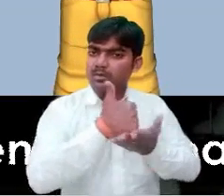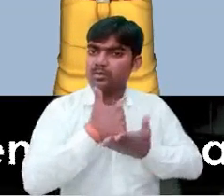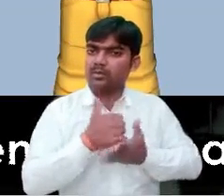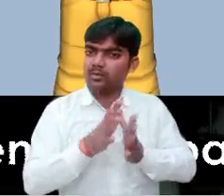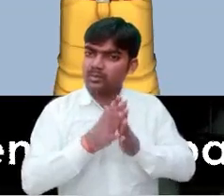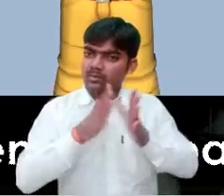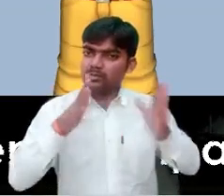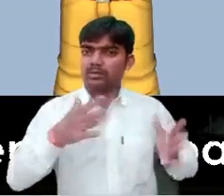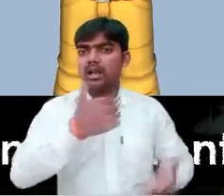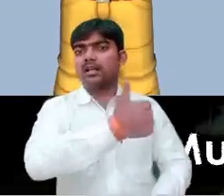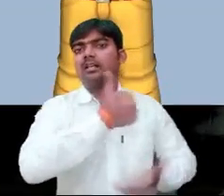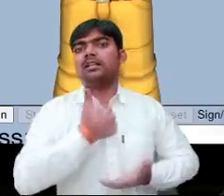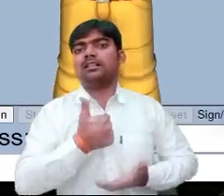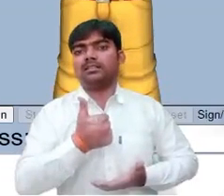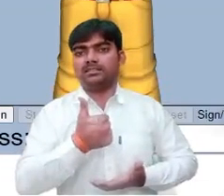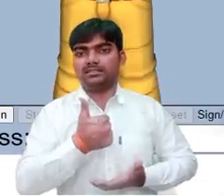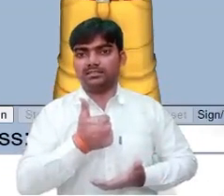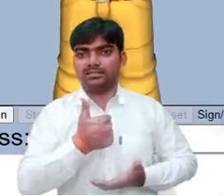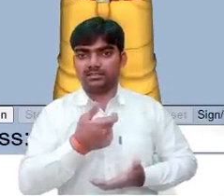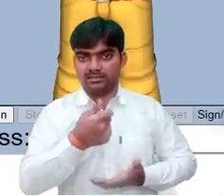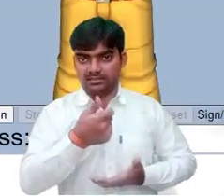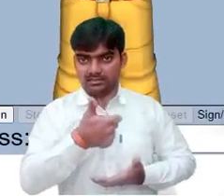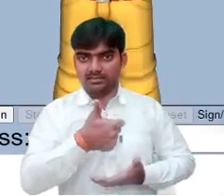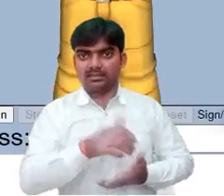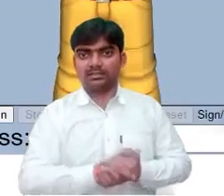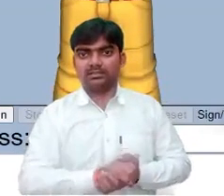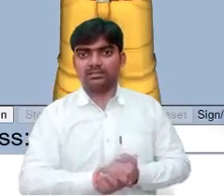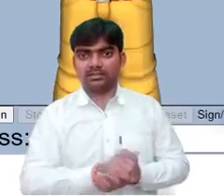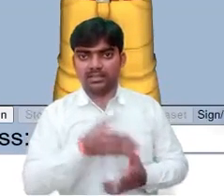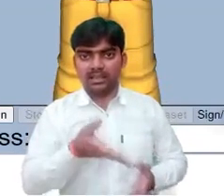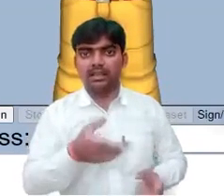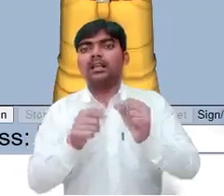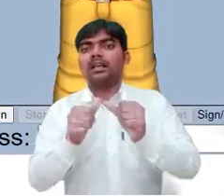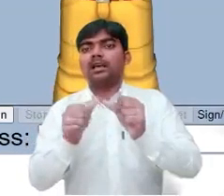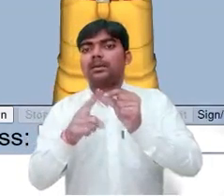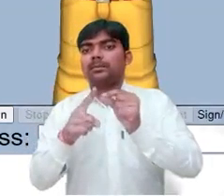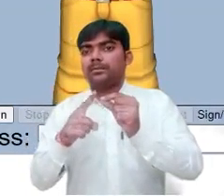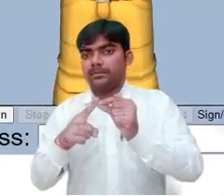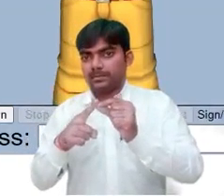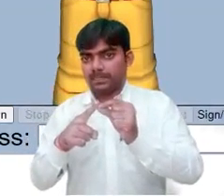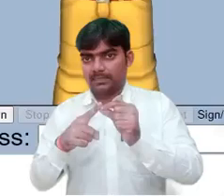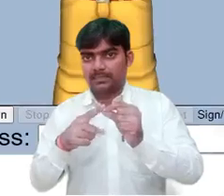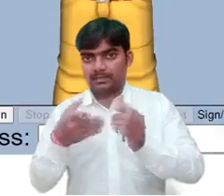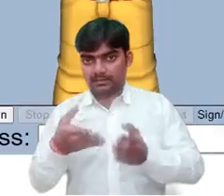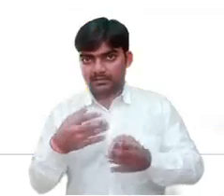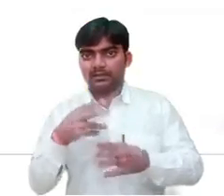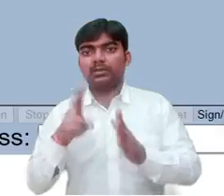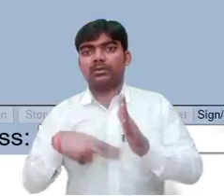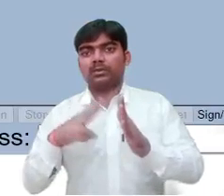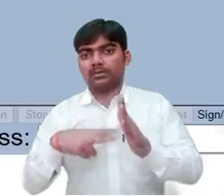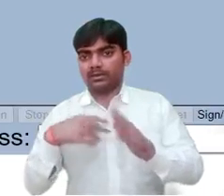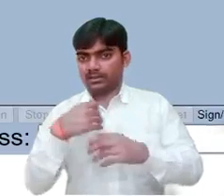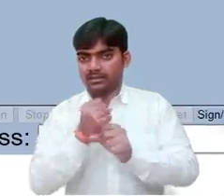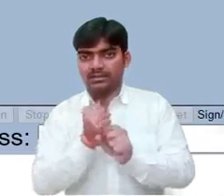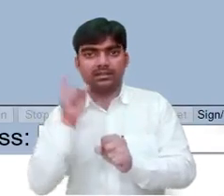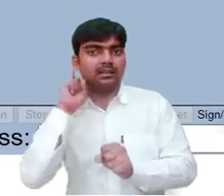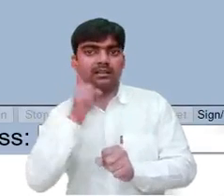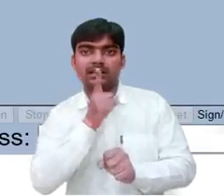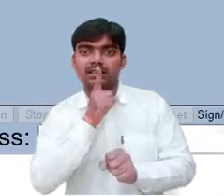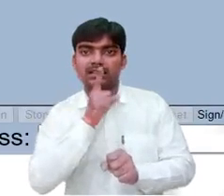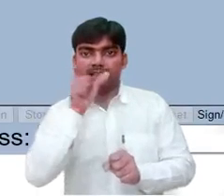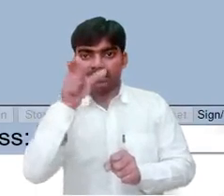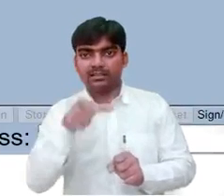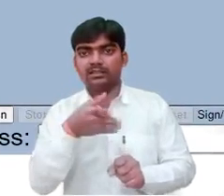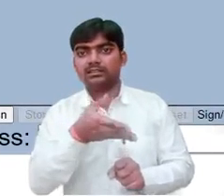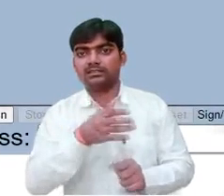airports for hearing impaired people. Now let us move to the railways announcement system. So I click